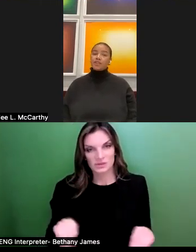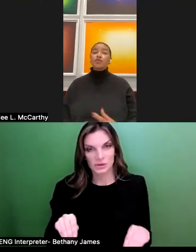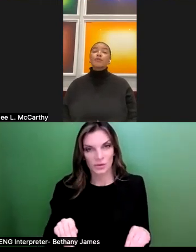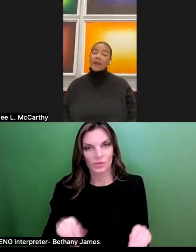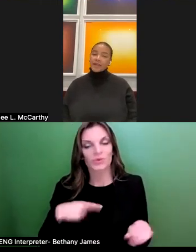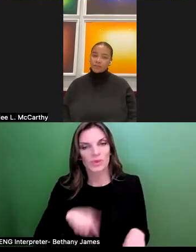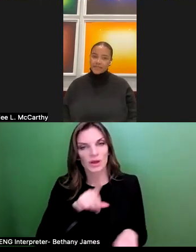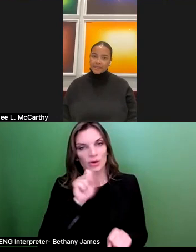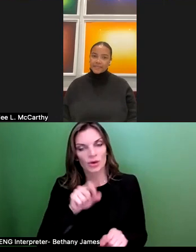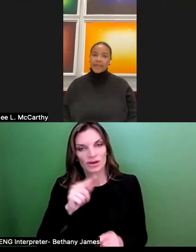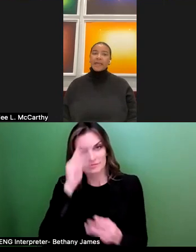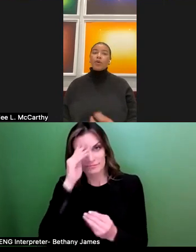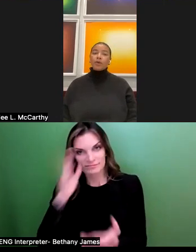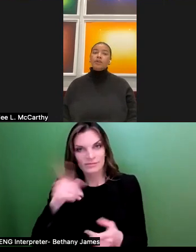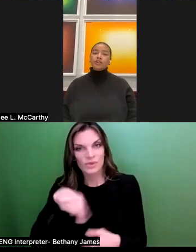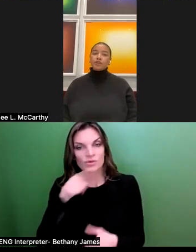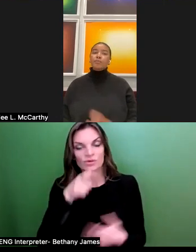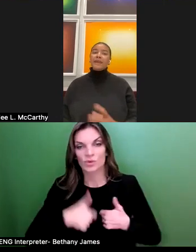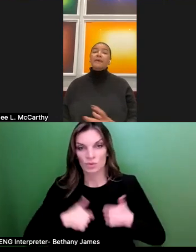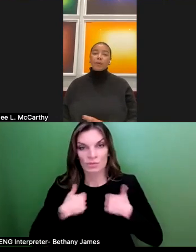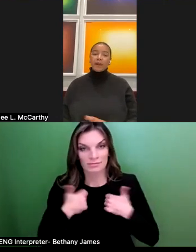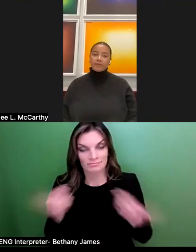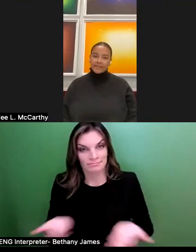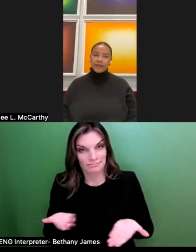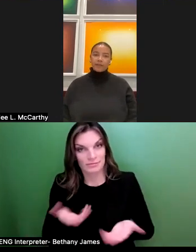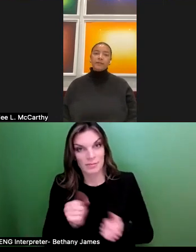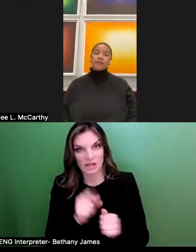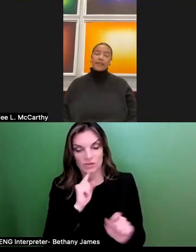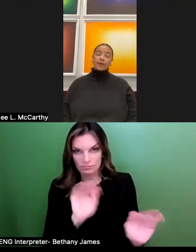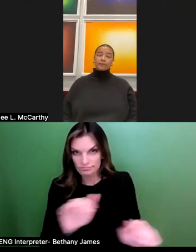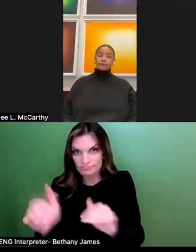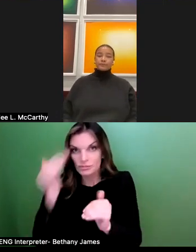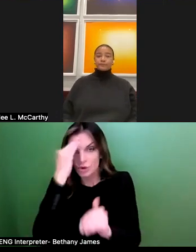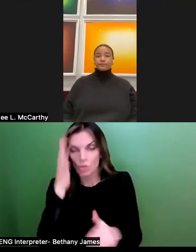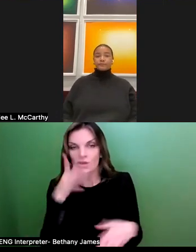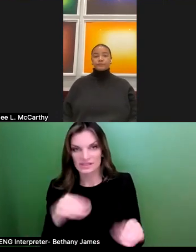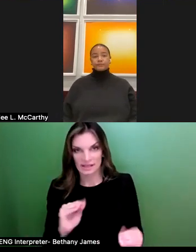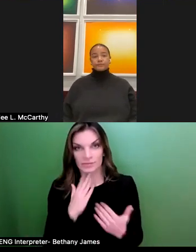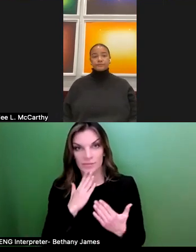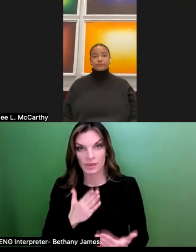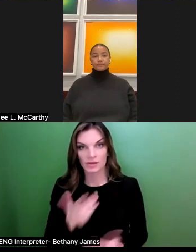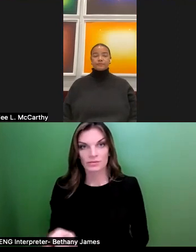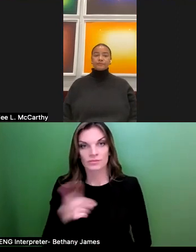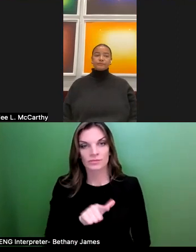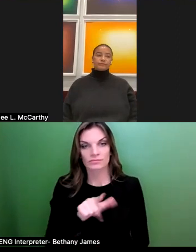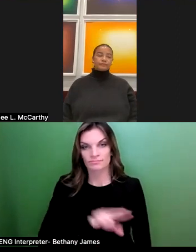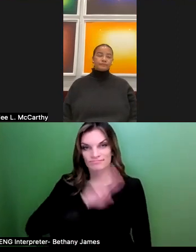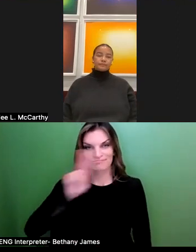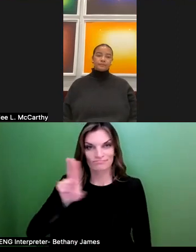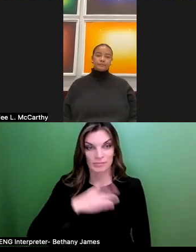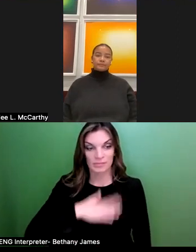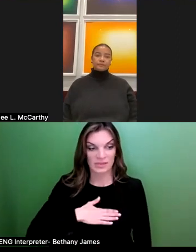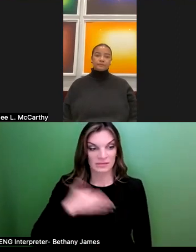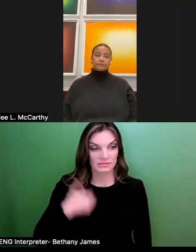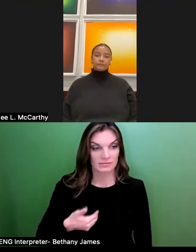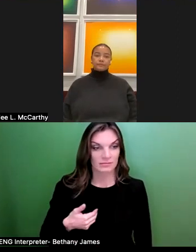something to notify its residents in order to make them aware of that sale. Thank you. Can I also give a rebuttal? And me.